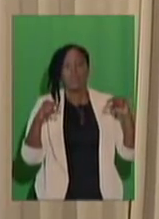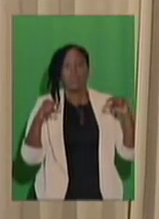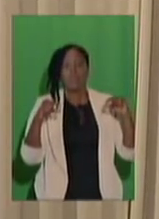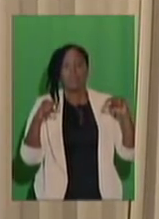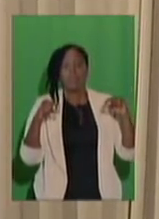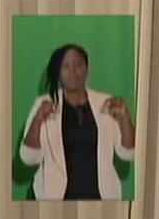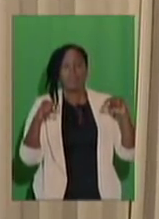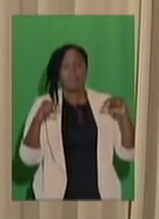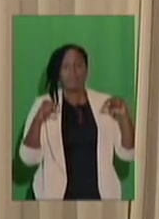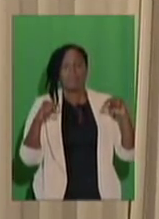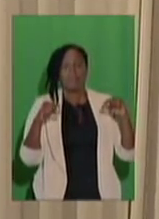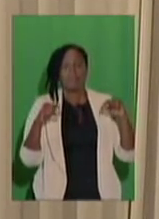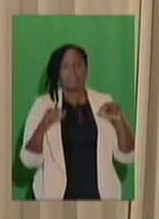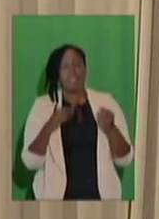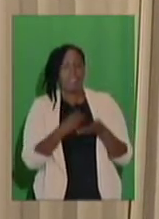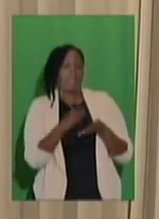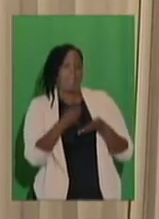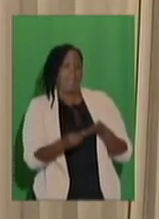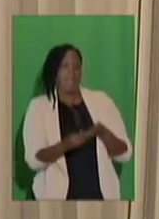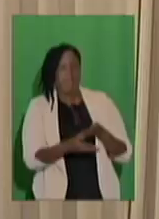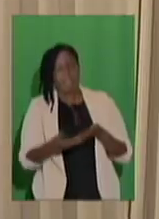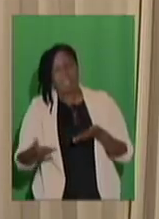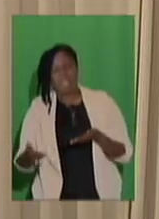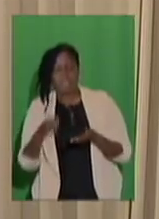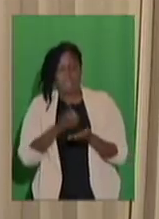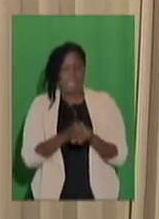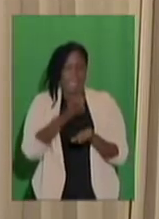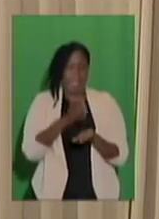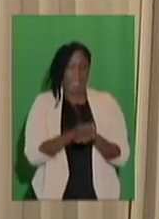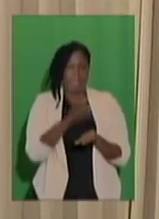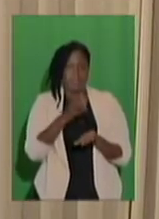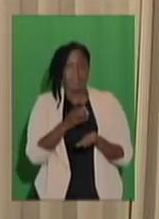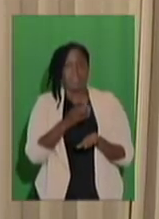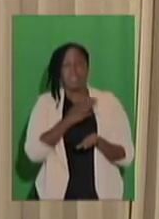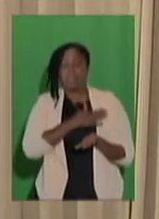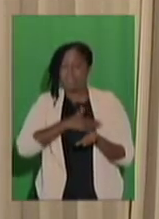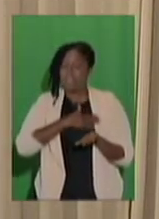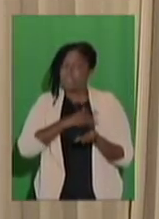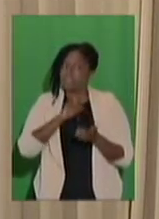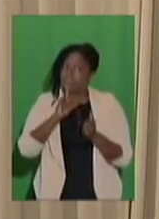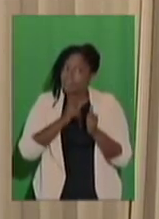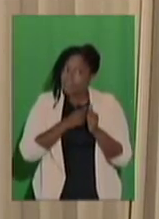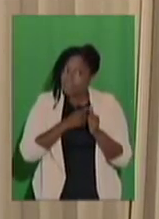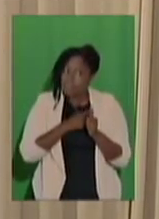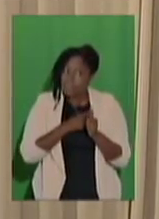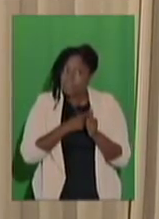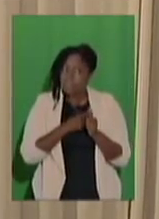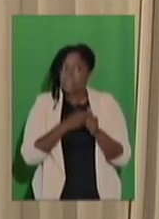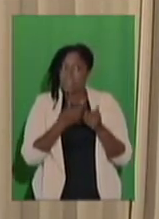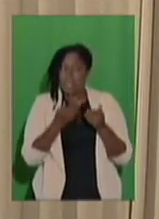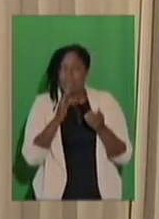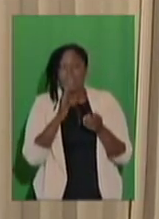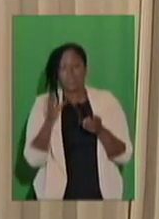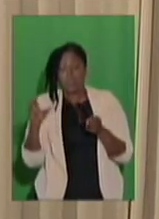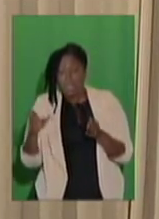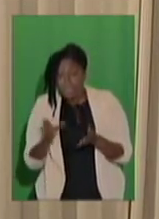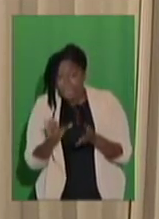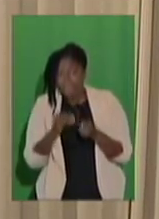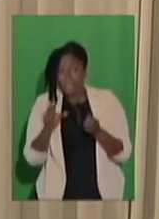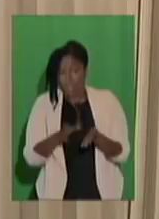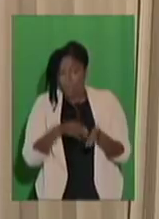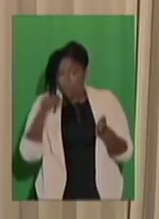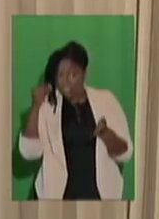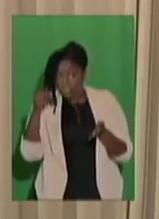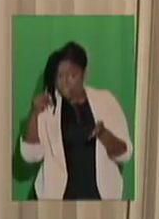the actual produce that you buy, cans, etc., should be sanitized using one of the sanitization cloths or